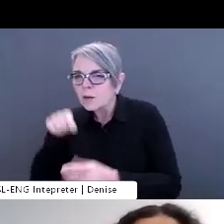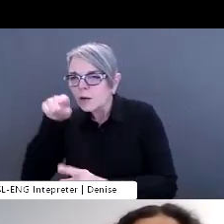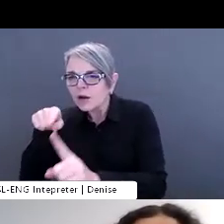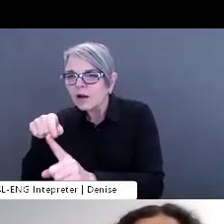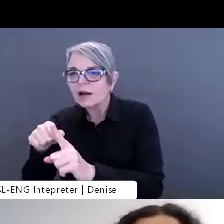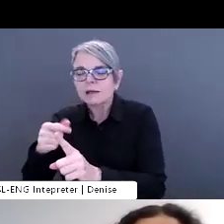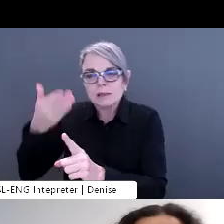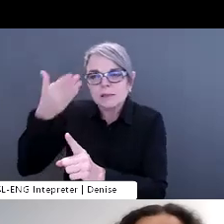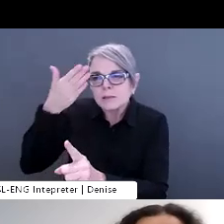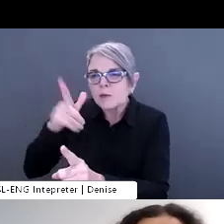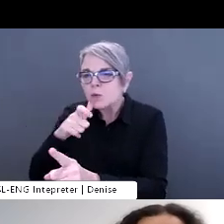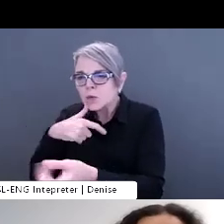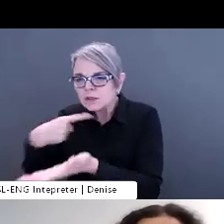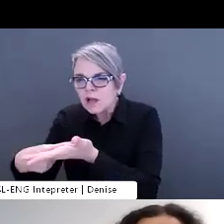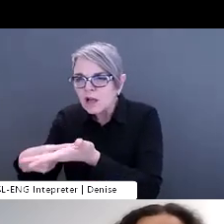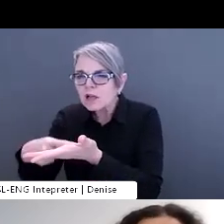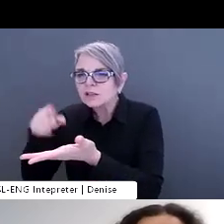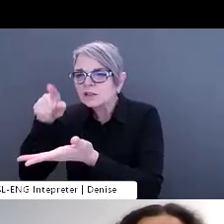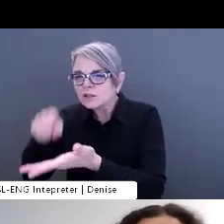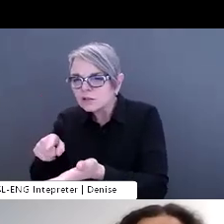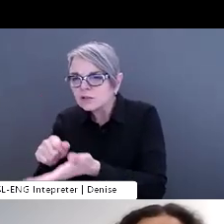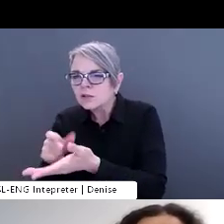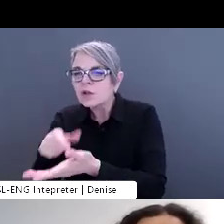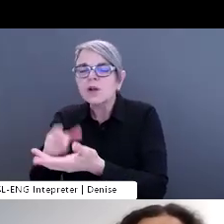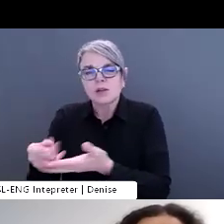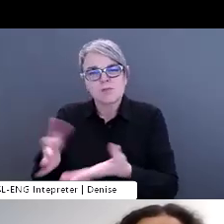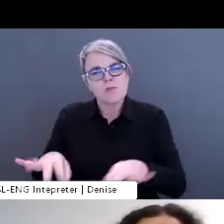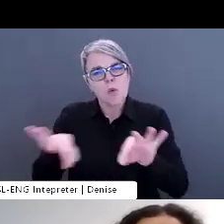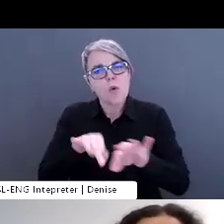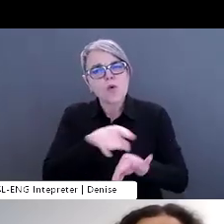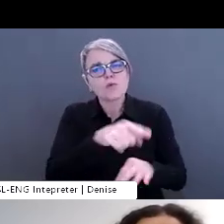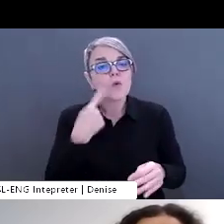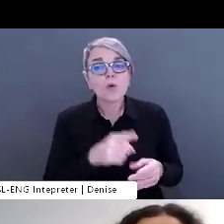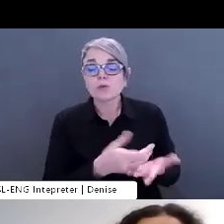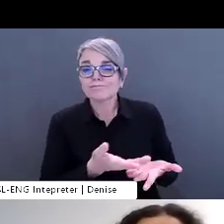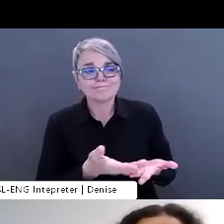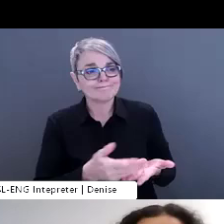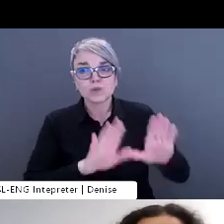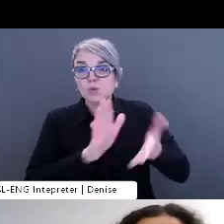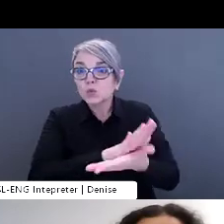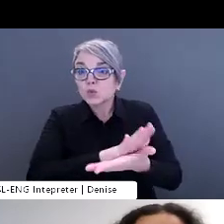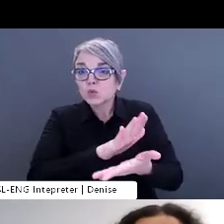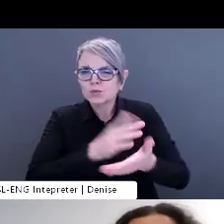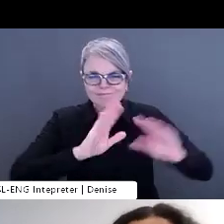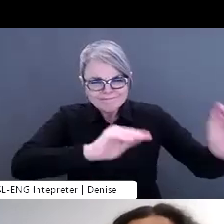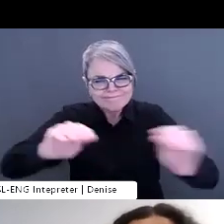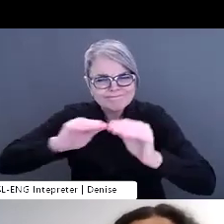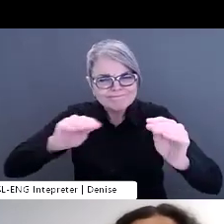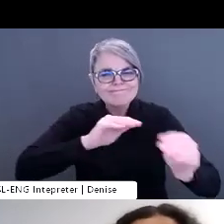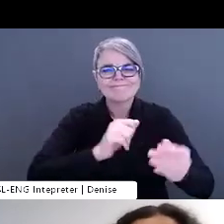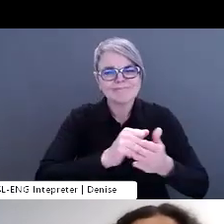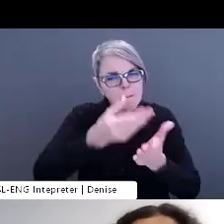about financial matters would be important. Okay. It's a personal issue. Absolutely.